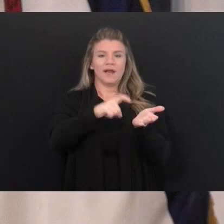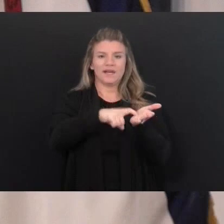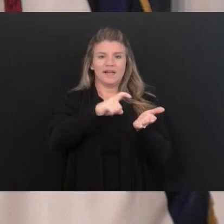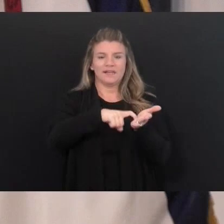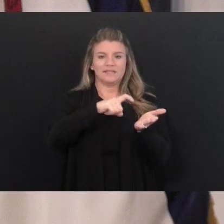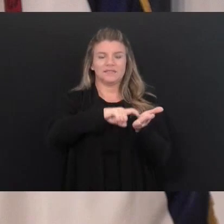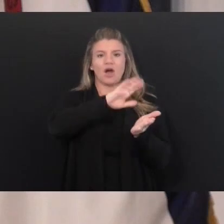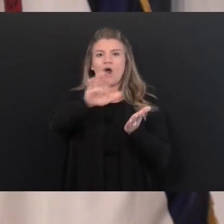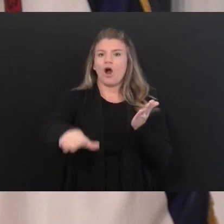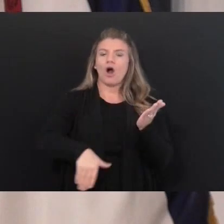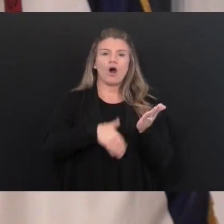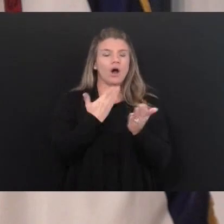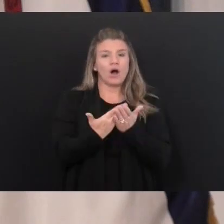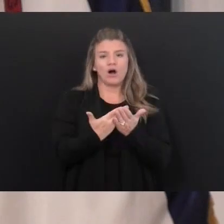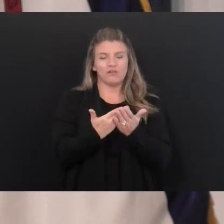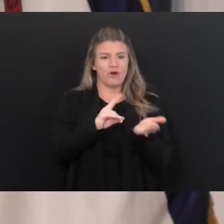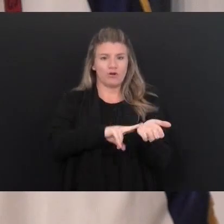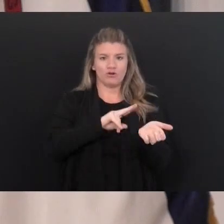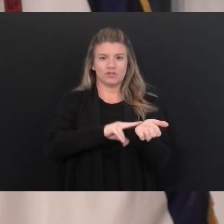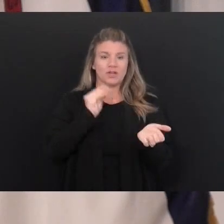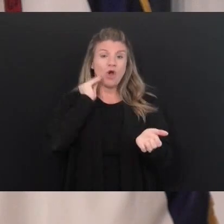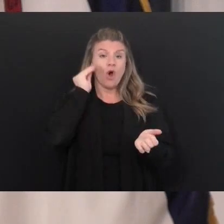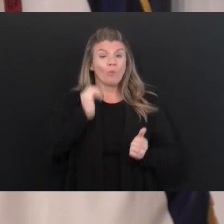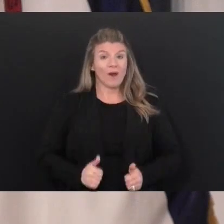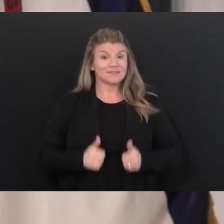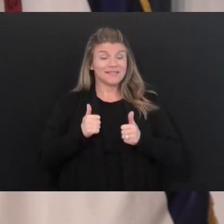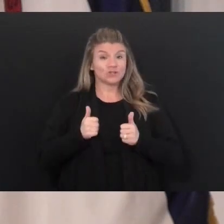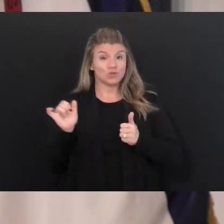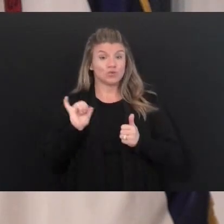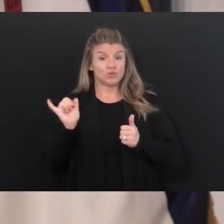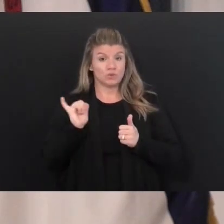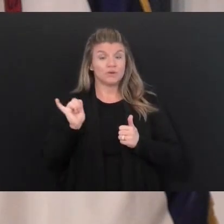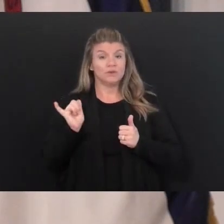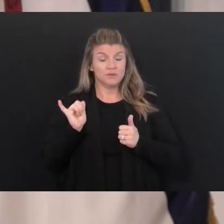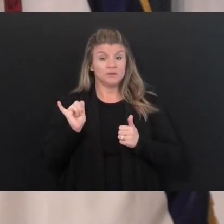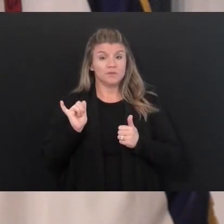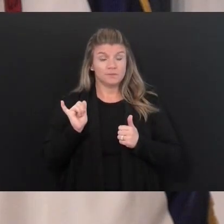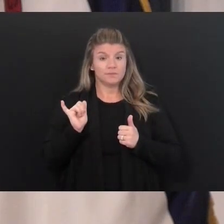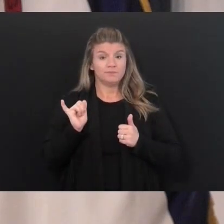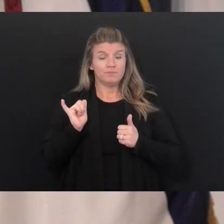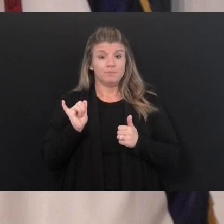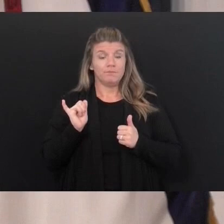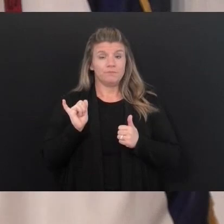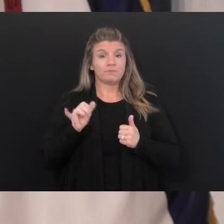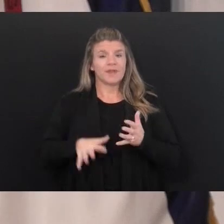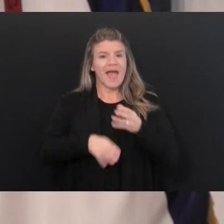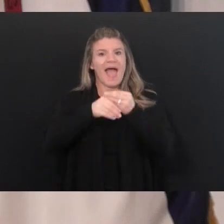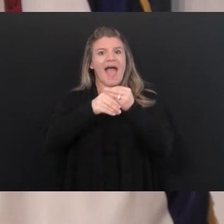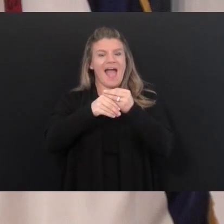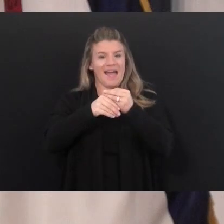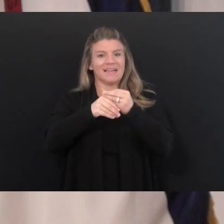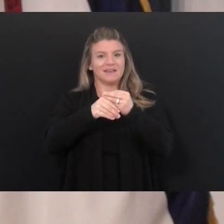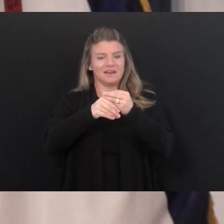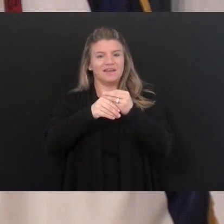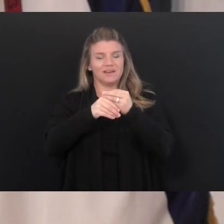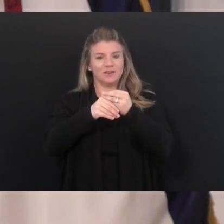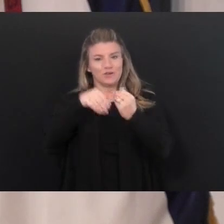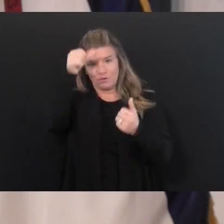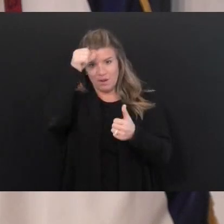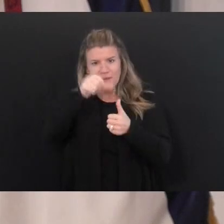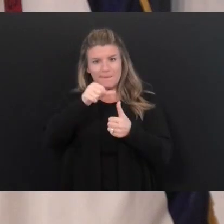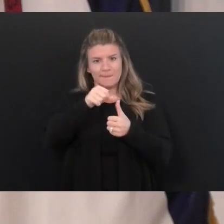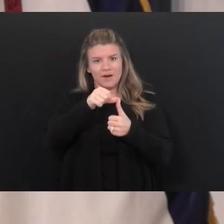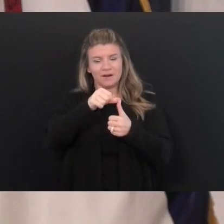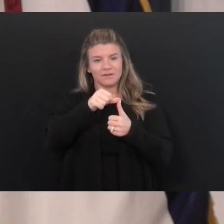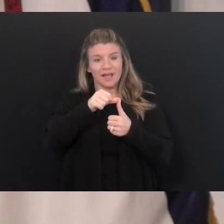all of our nursing home residents, but you should absolutely think about, that who